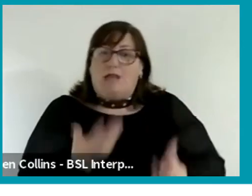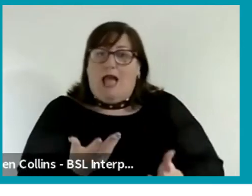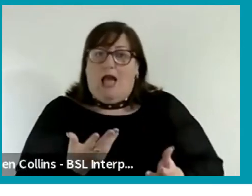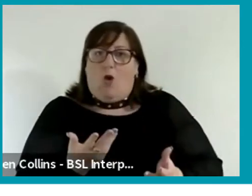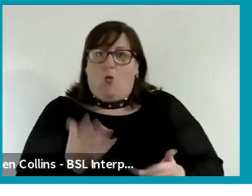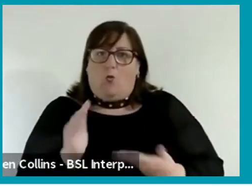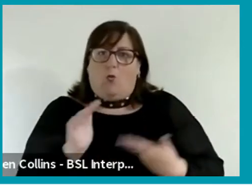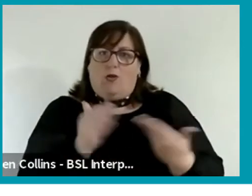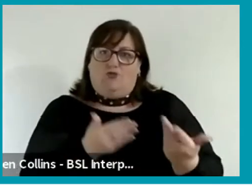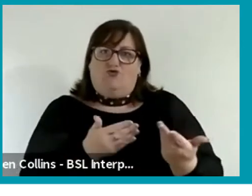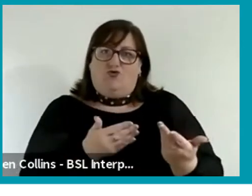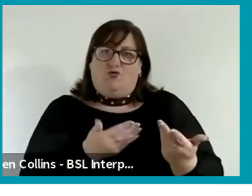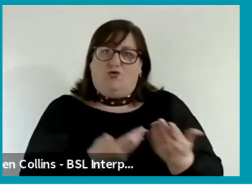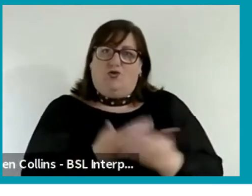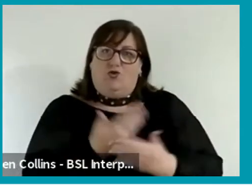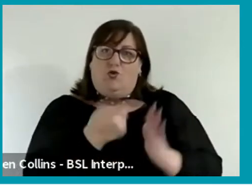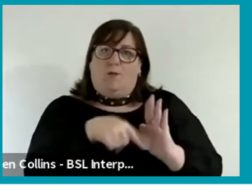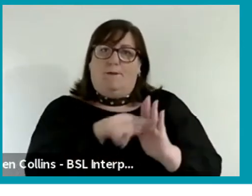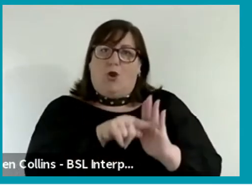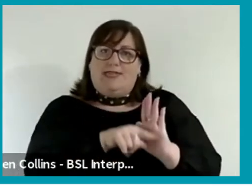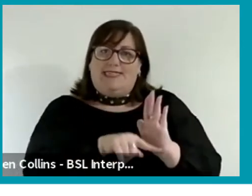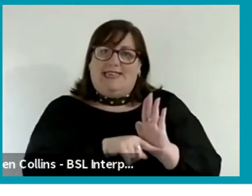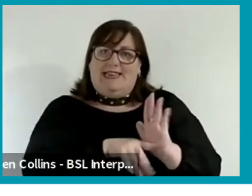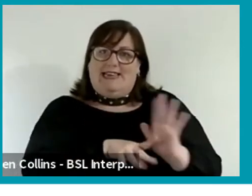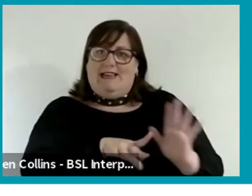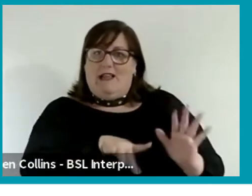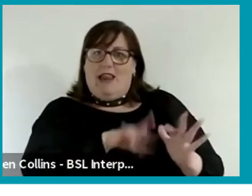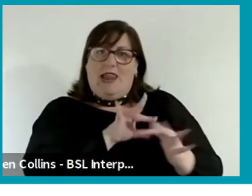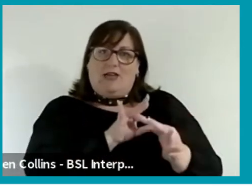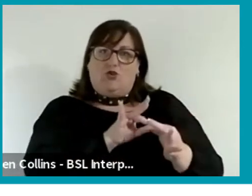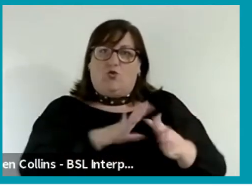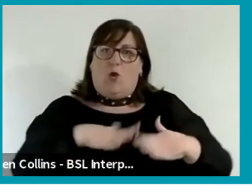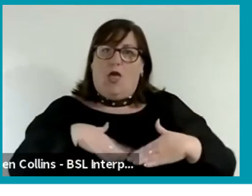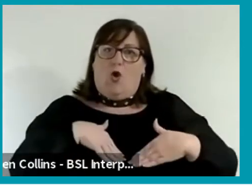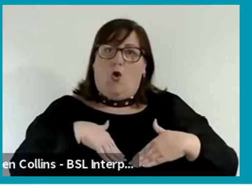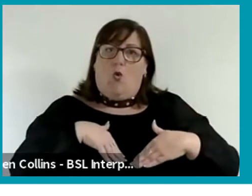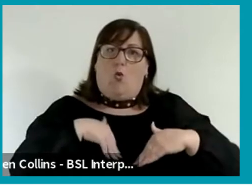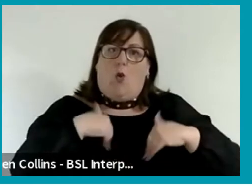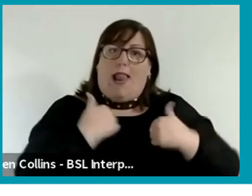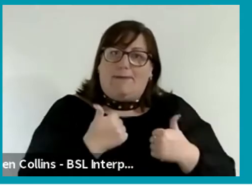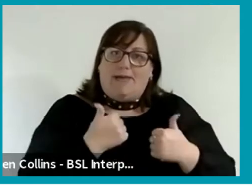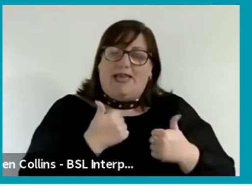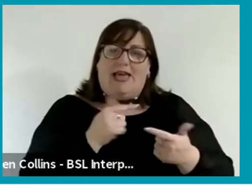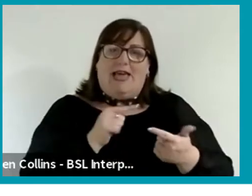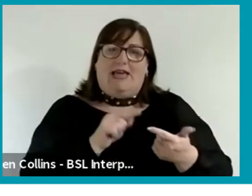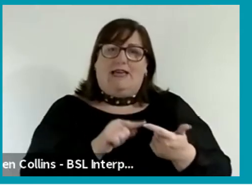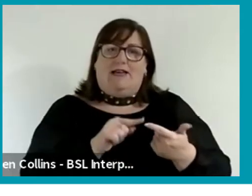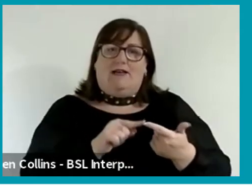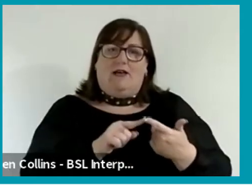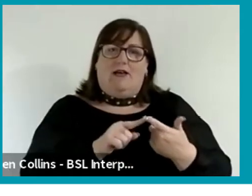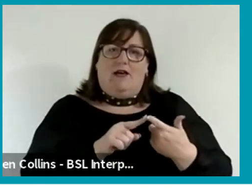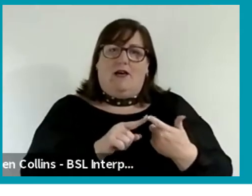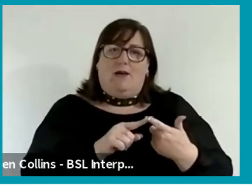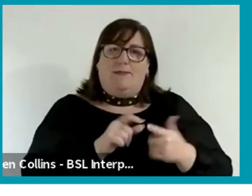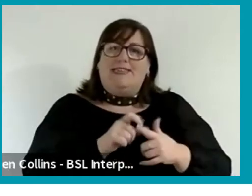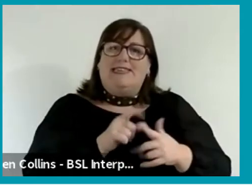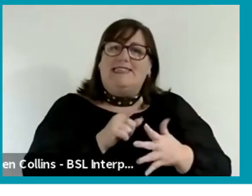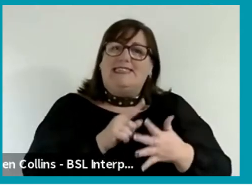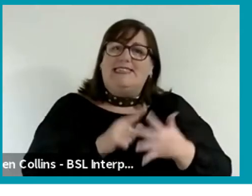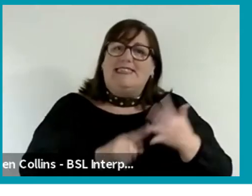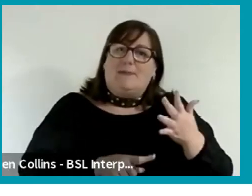well-being, transitioning at work, and just about to launch our disability policy as well.